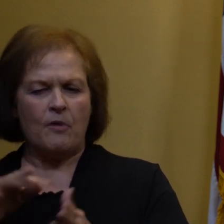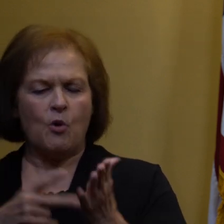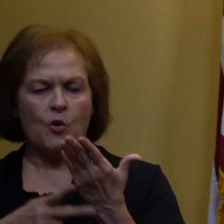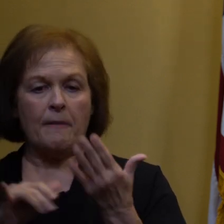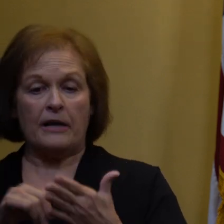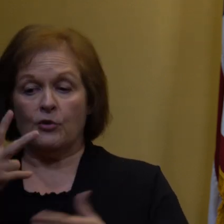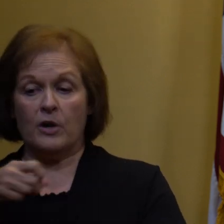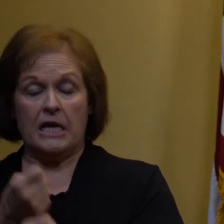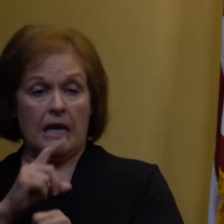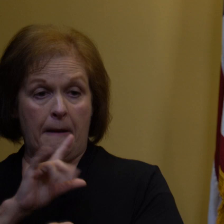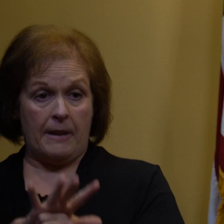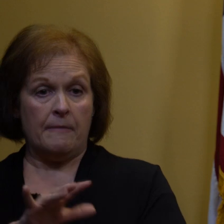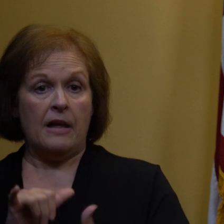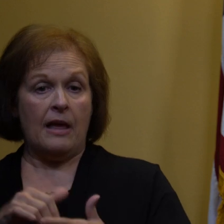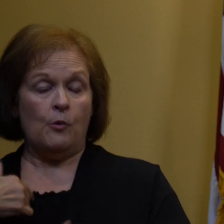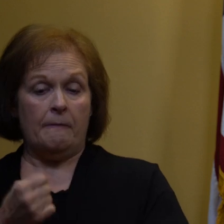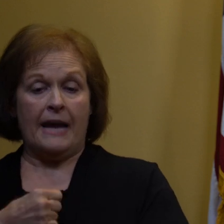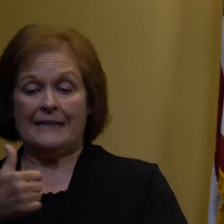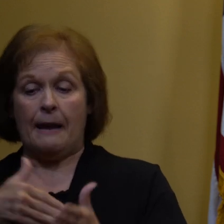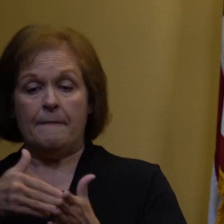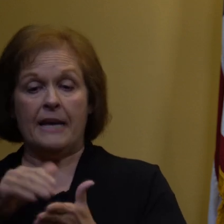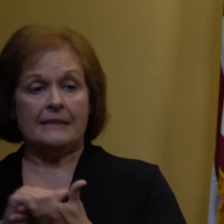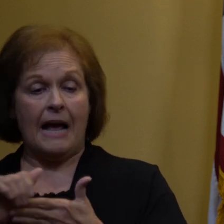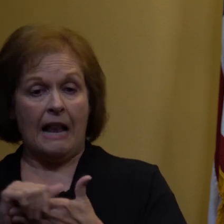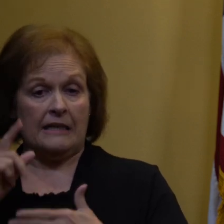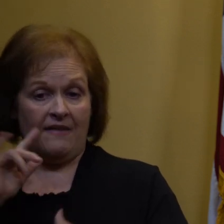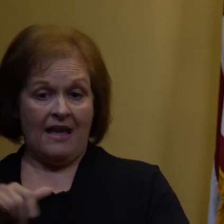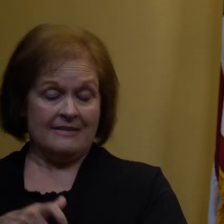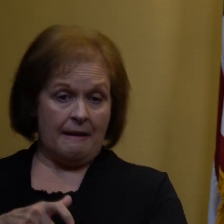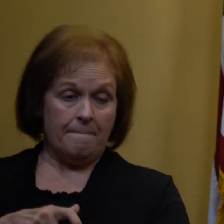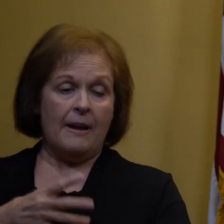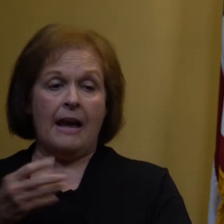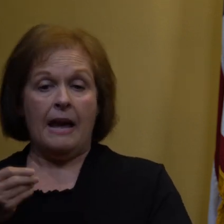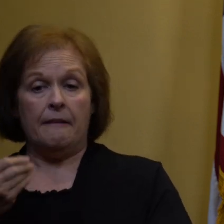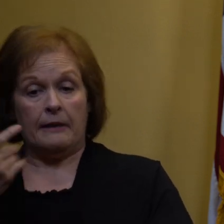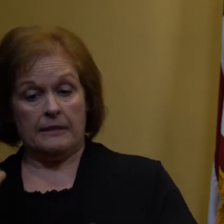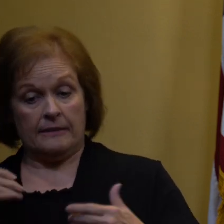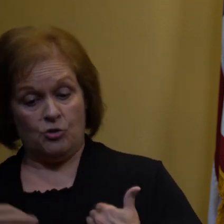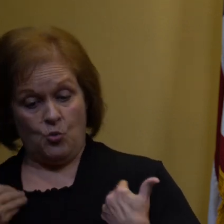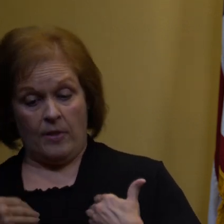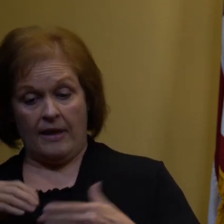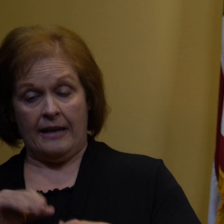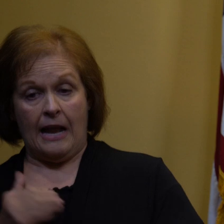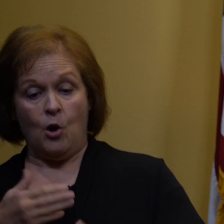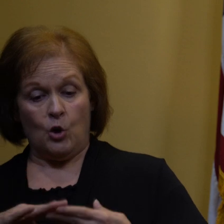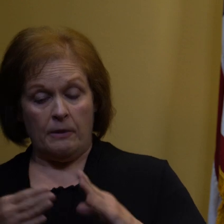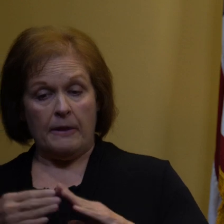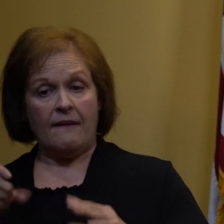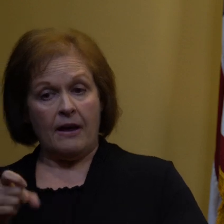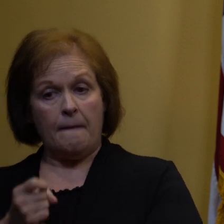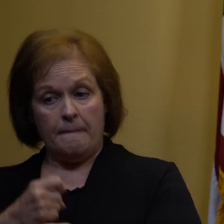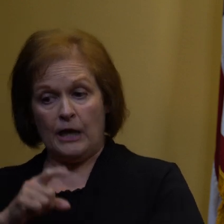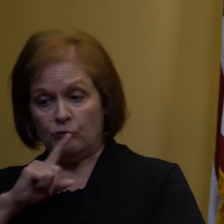3-year commitment that we're making $10 million over that time period, because the youth in our community have made sure that